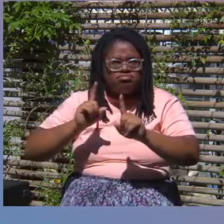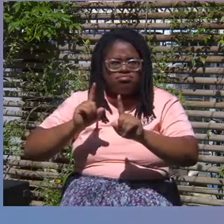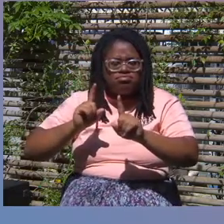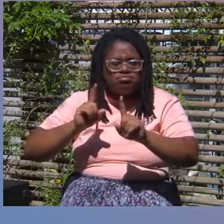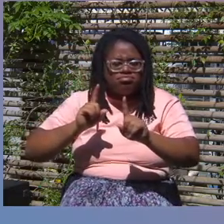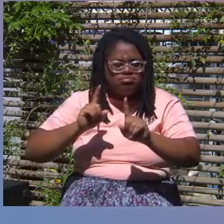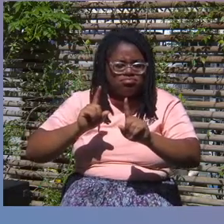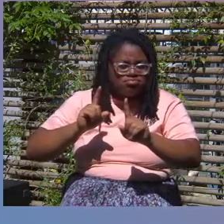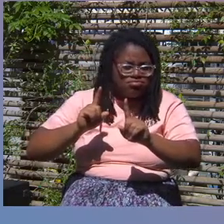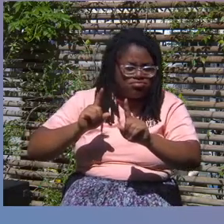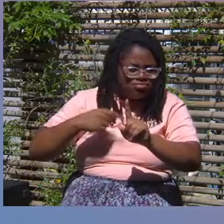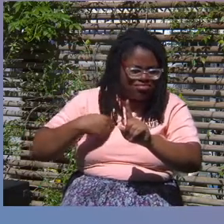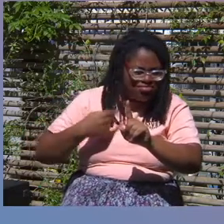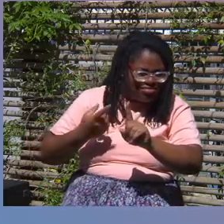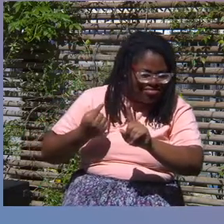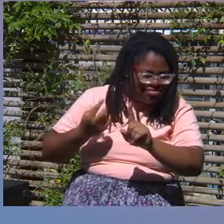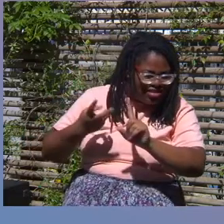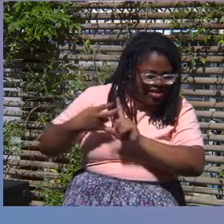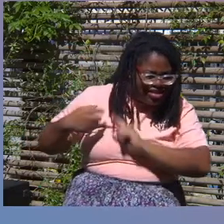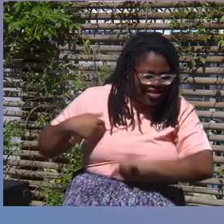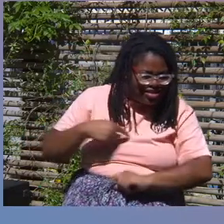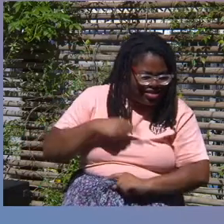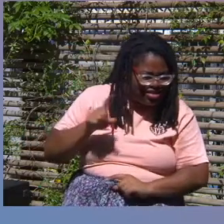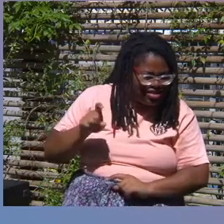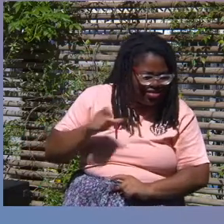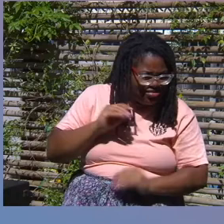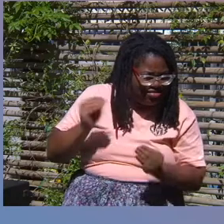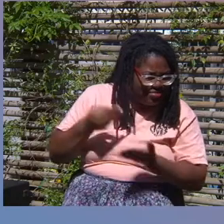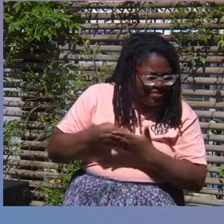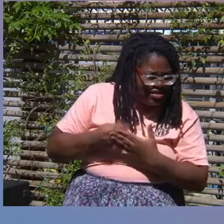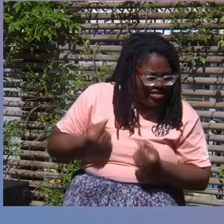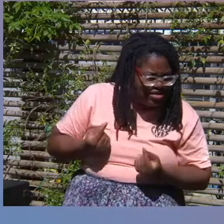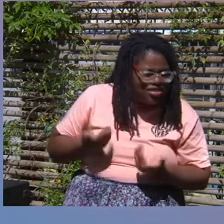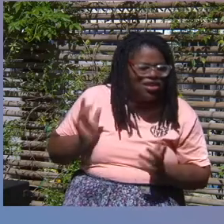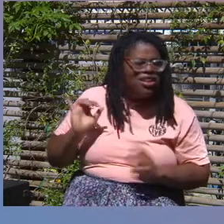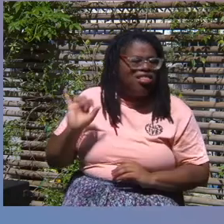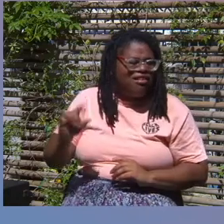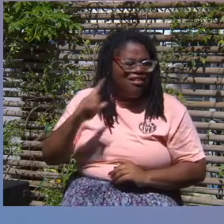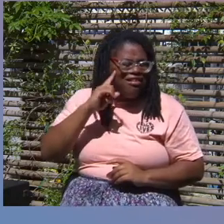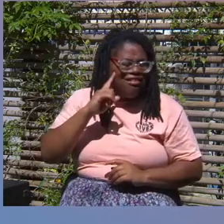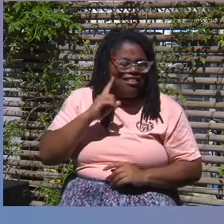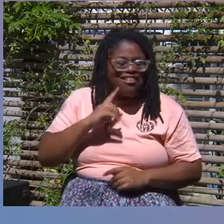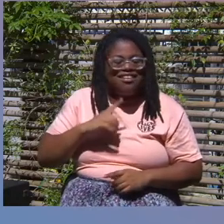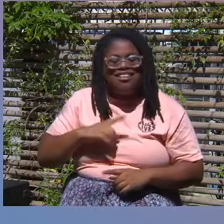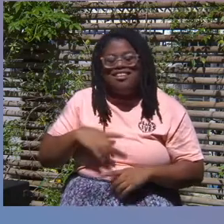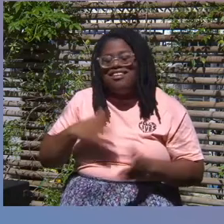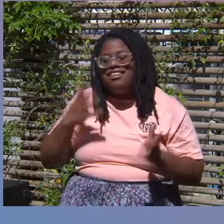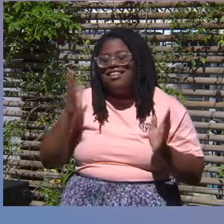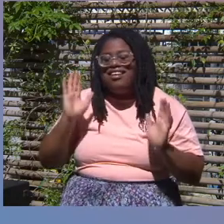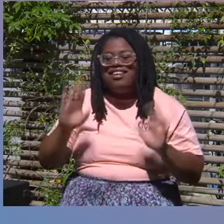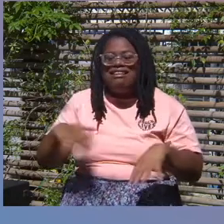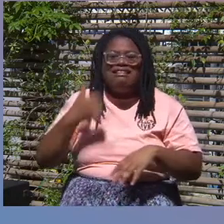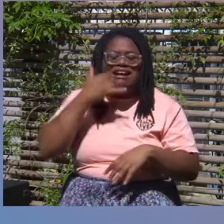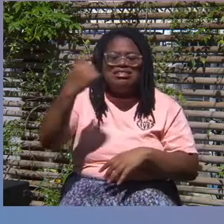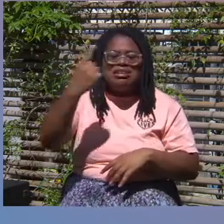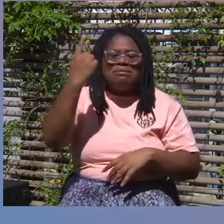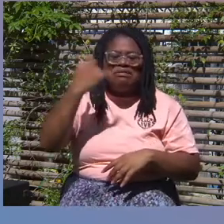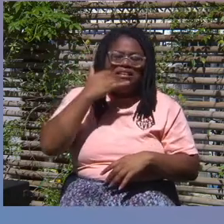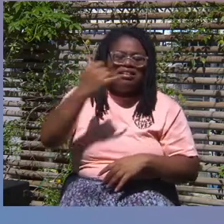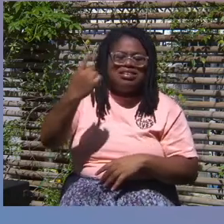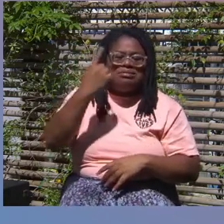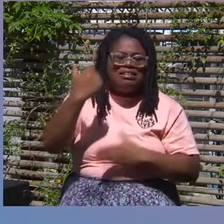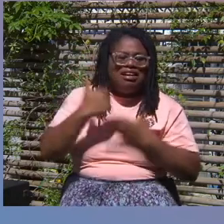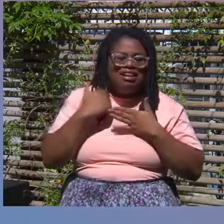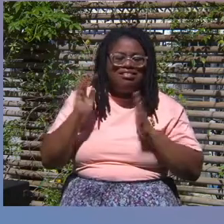God damn it, we getting ready to leave. They're going to take us. Well, I ain't got no money. What in the hell? Call Colin Powell. Somebody call Colin